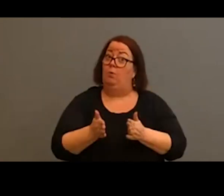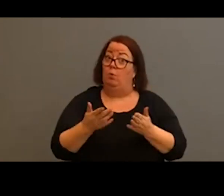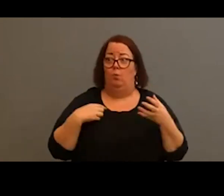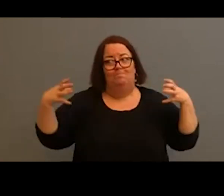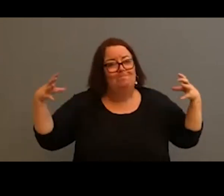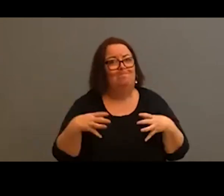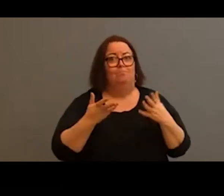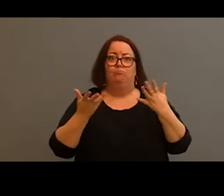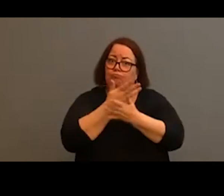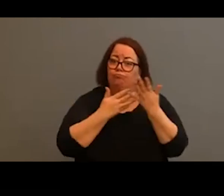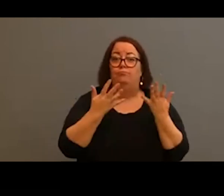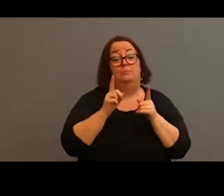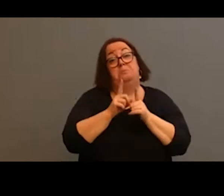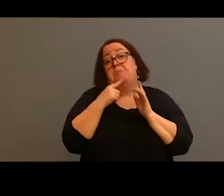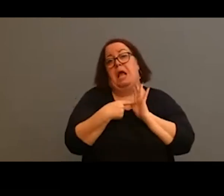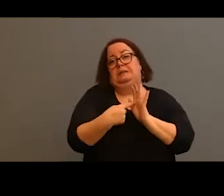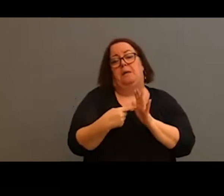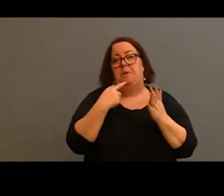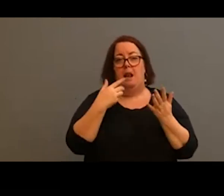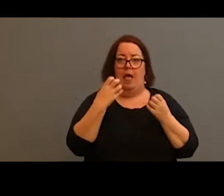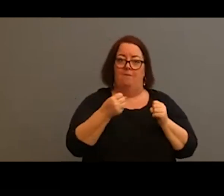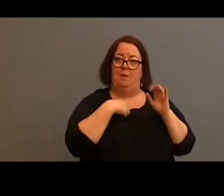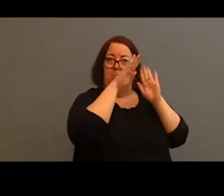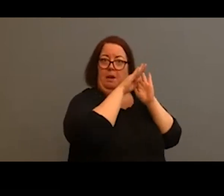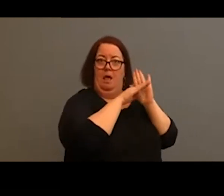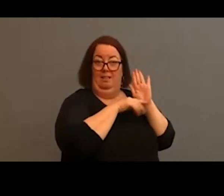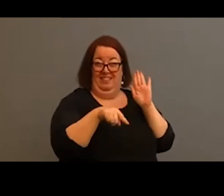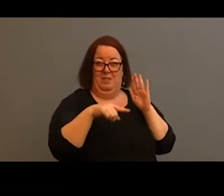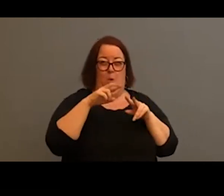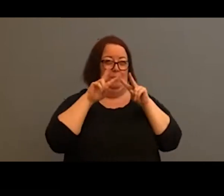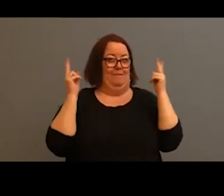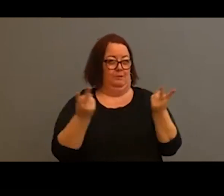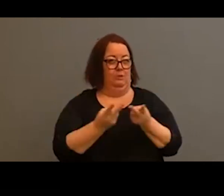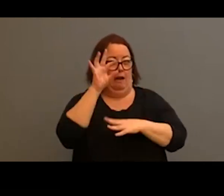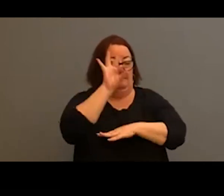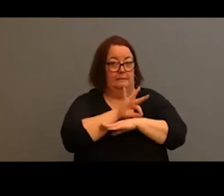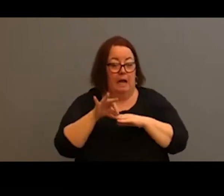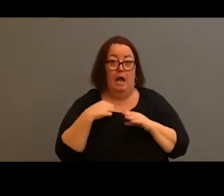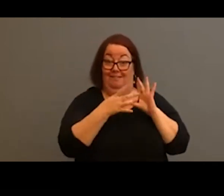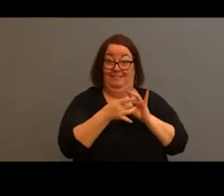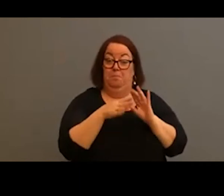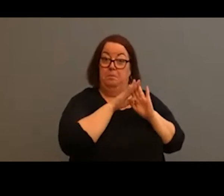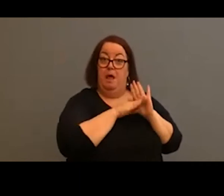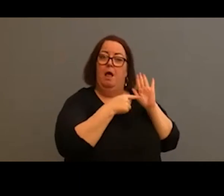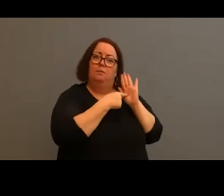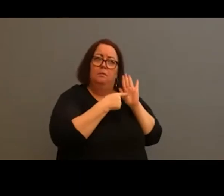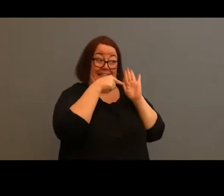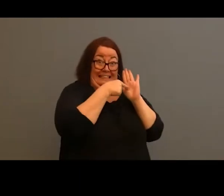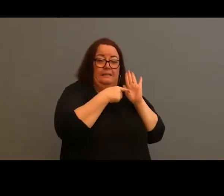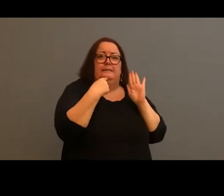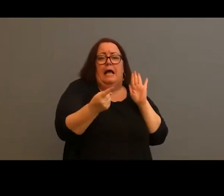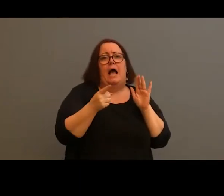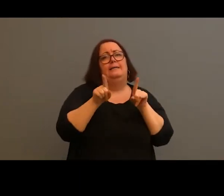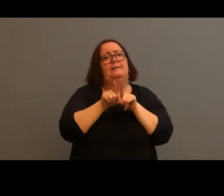Design, which systematically coordinates our efforts towards increasing accessibility and building more universally